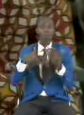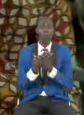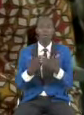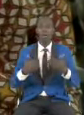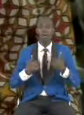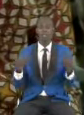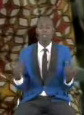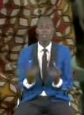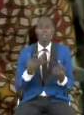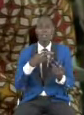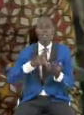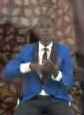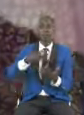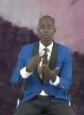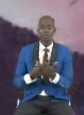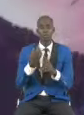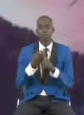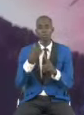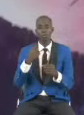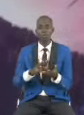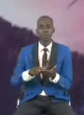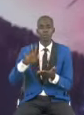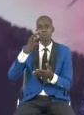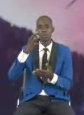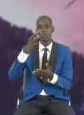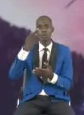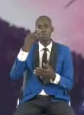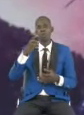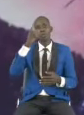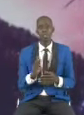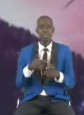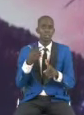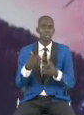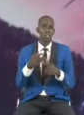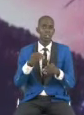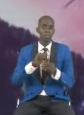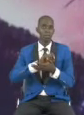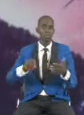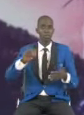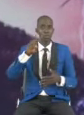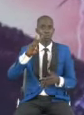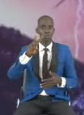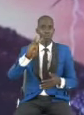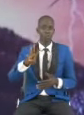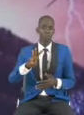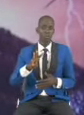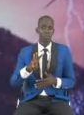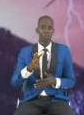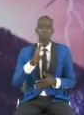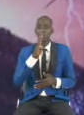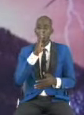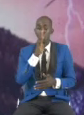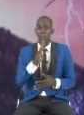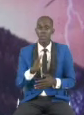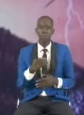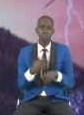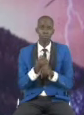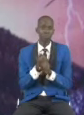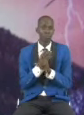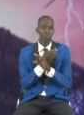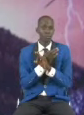come short of the glory of God. Then in verse 24, being justified freely